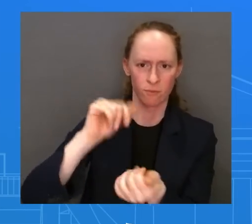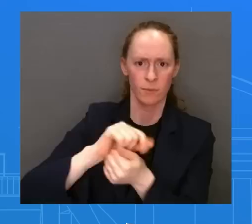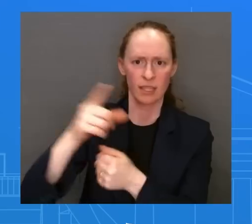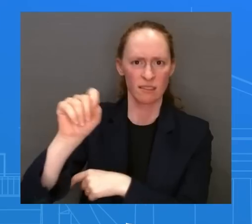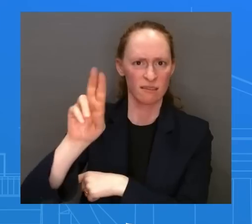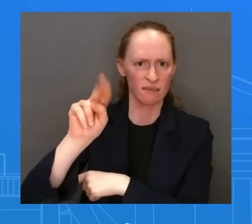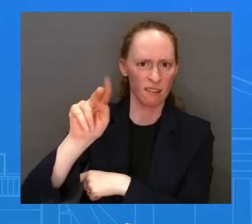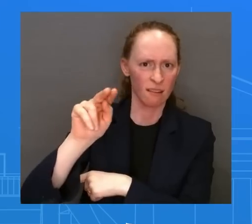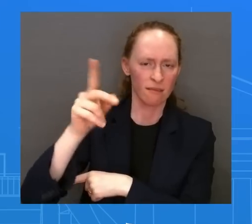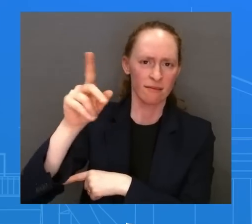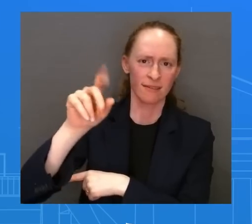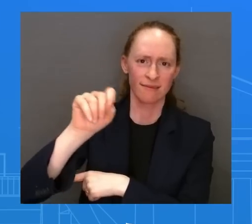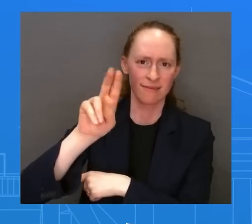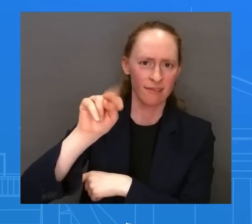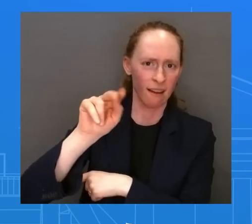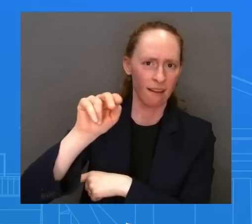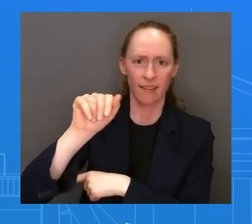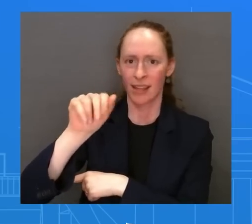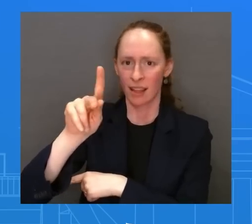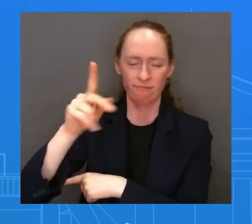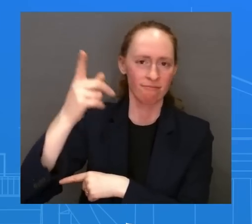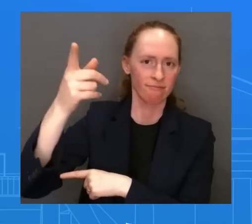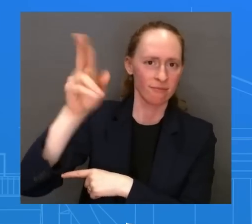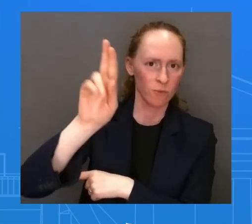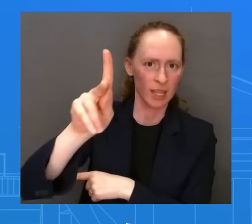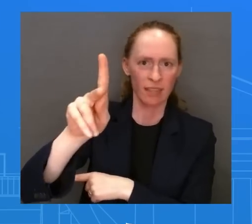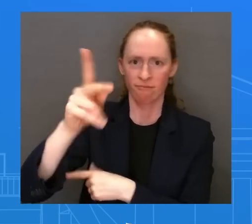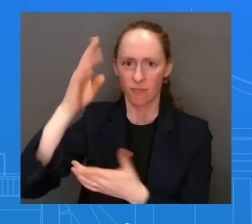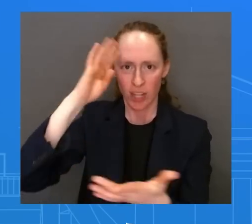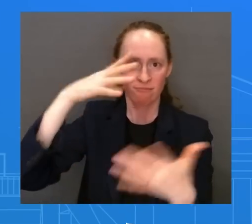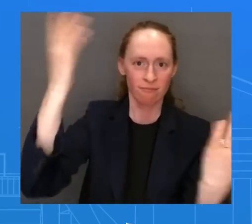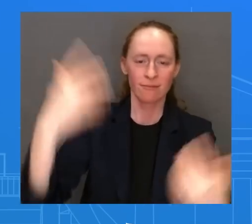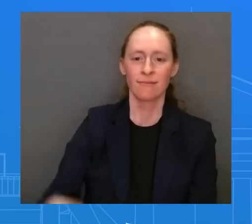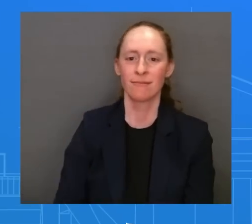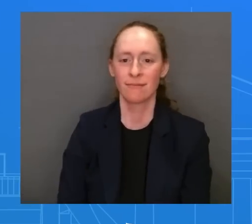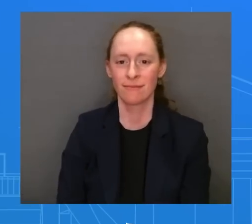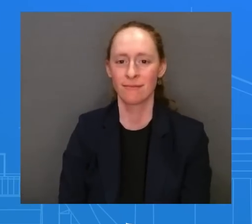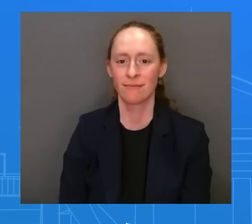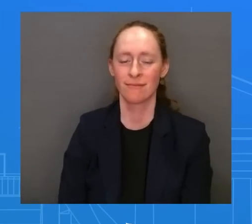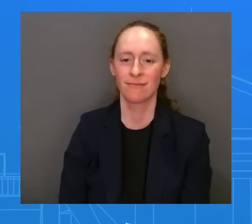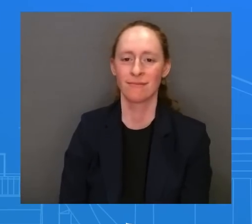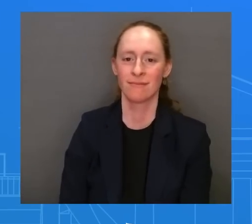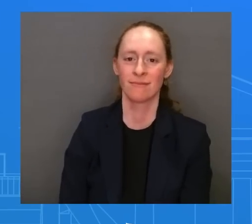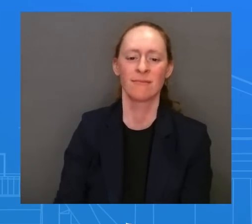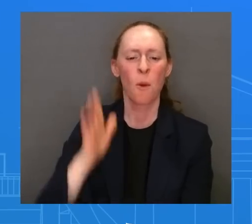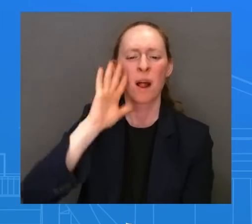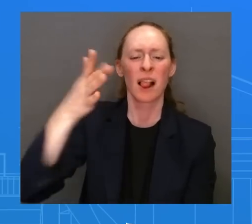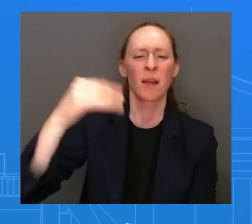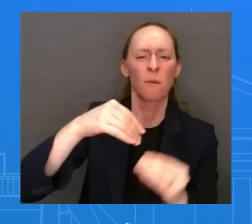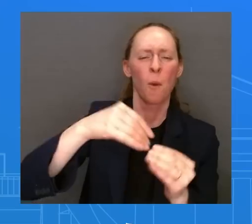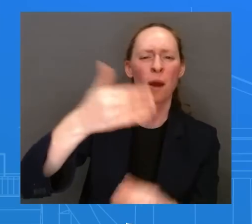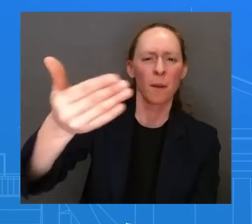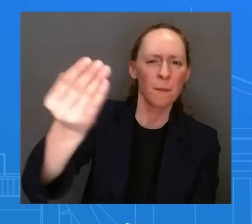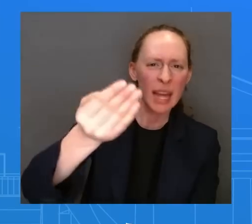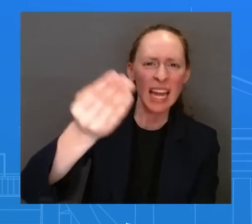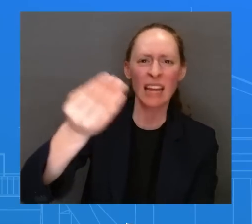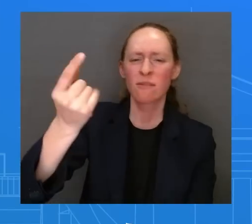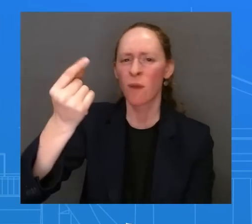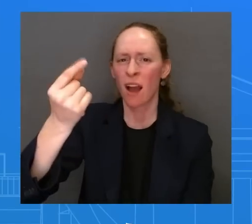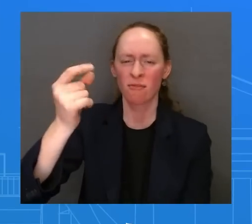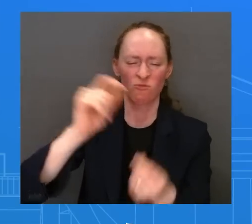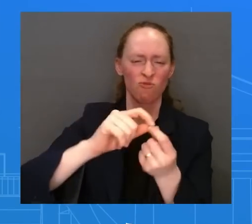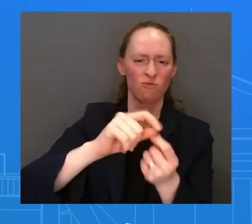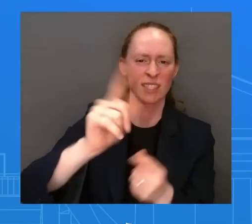uh I think you just got to give us till Monday we'll have much more detail on the agenda who he's meeting with and under what context on Monday the free